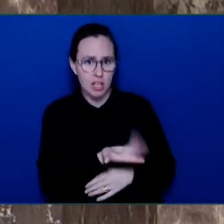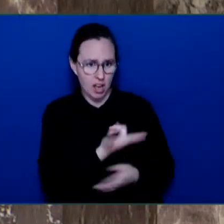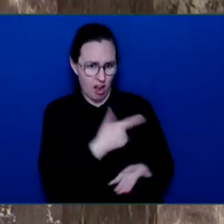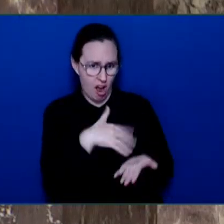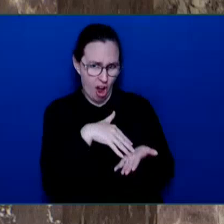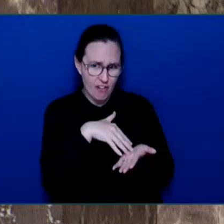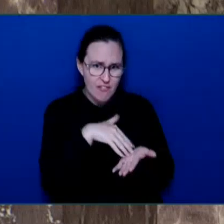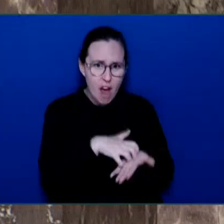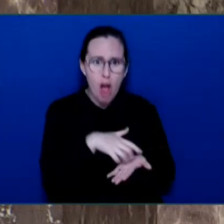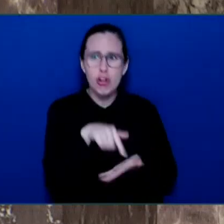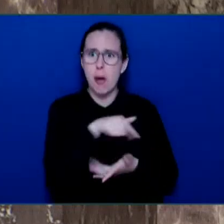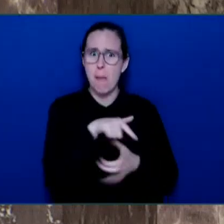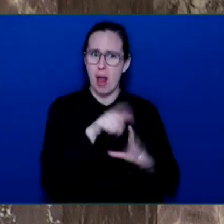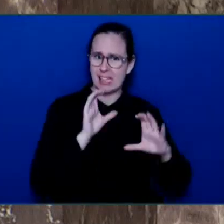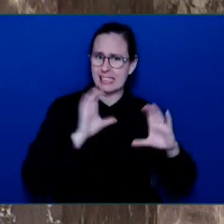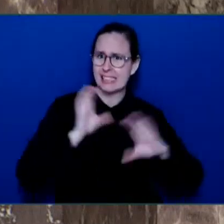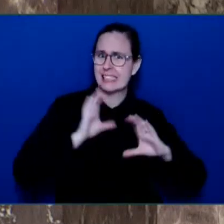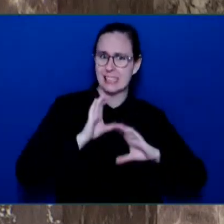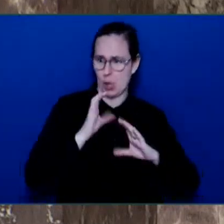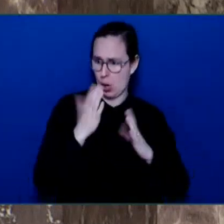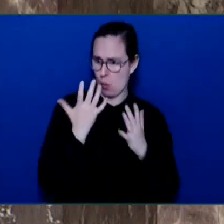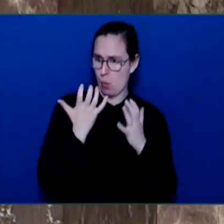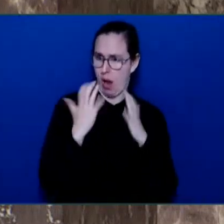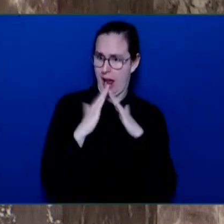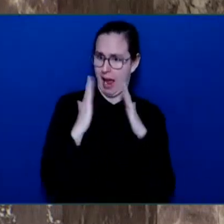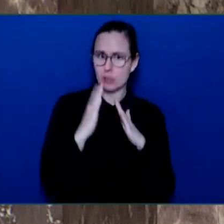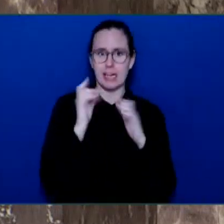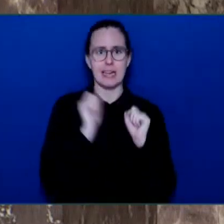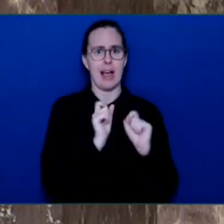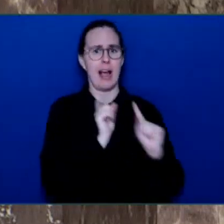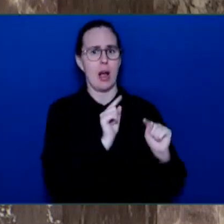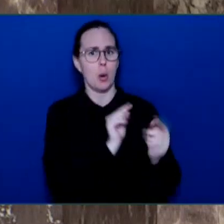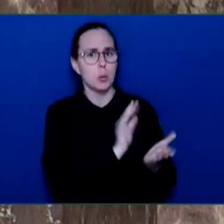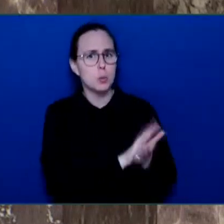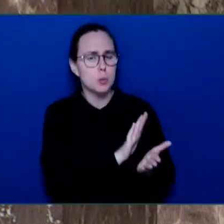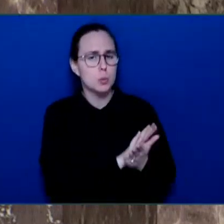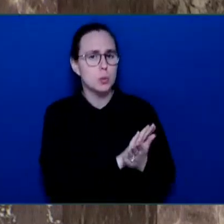invested in 16 years in government. 138. Not only that, Honourable Speaker.